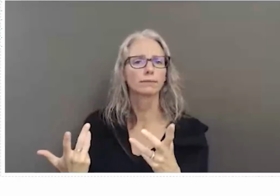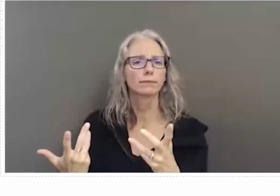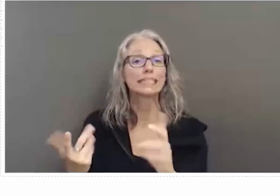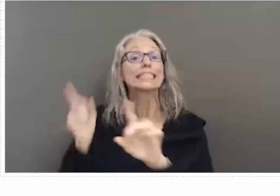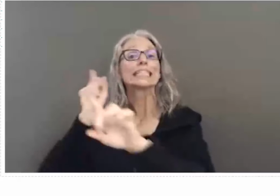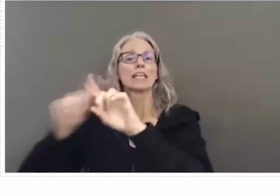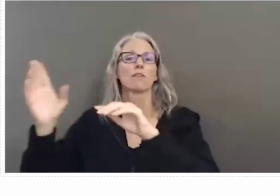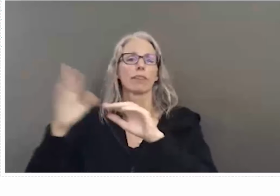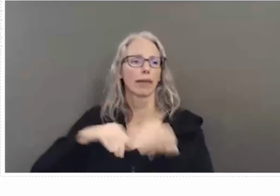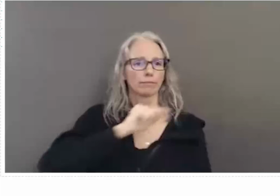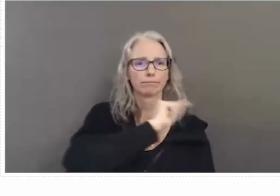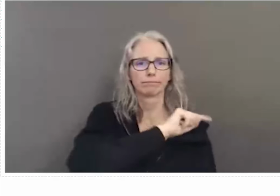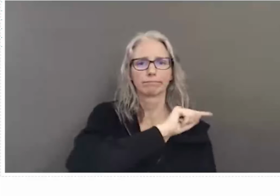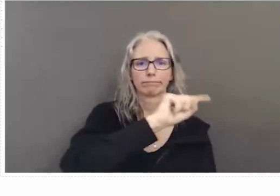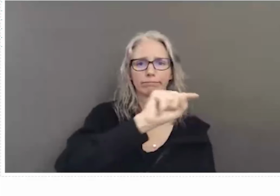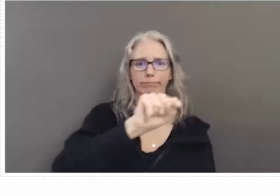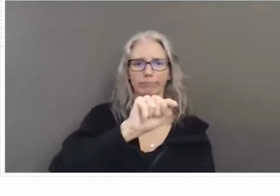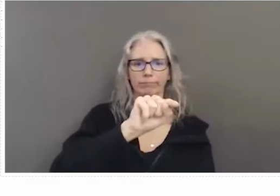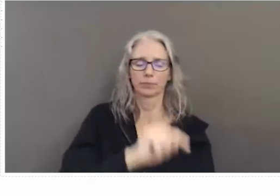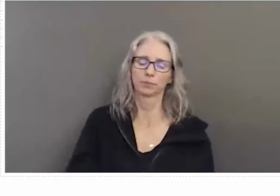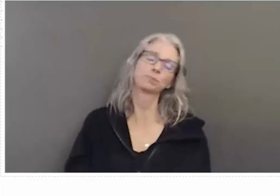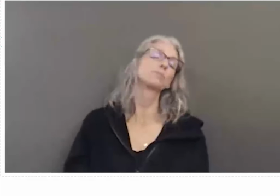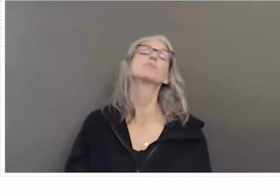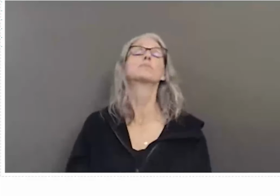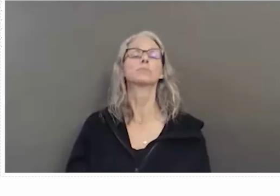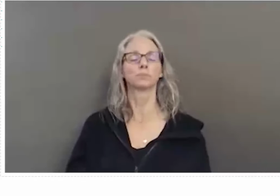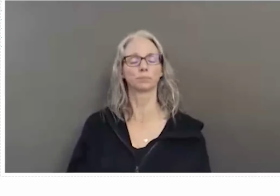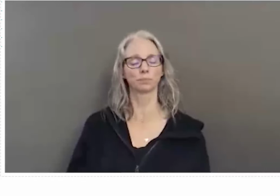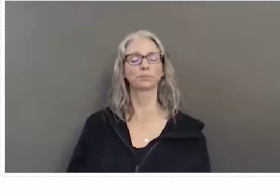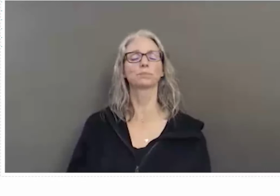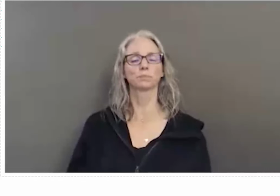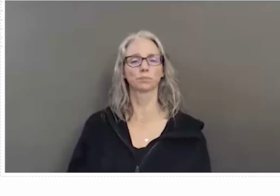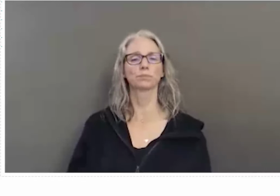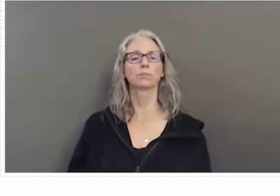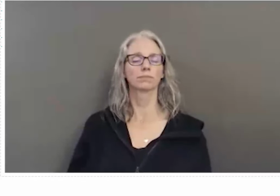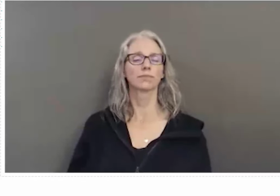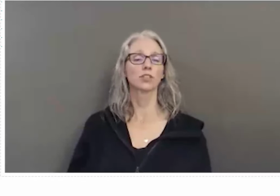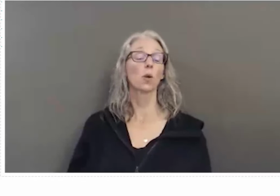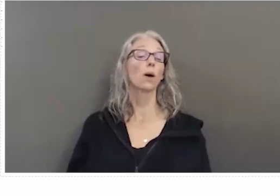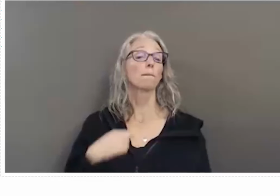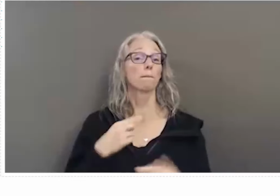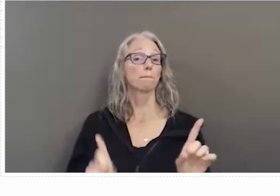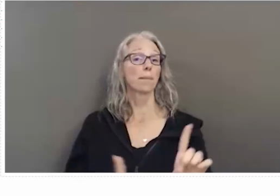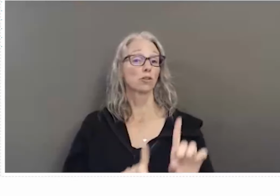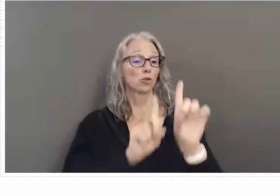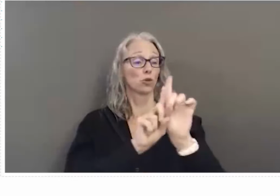I'd say those are the two main topics that we do talk a lot every time I do mentorship sessions.